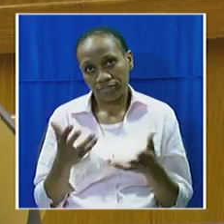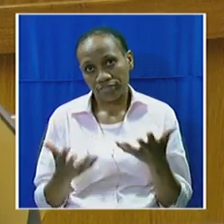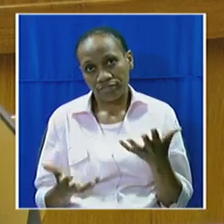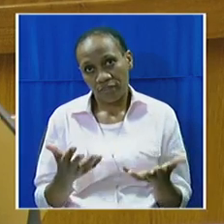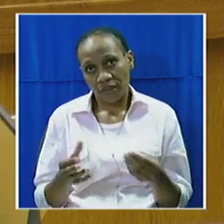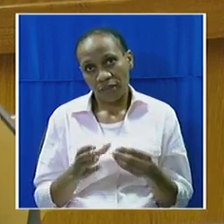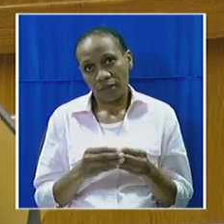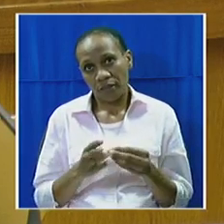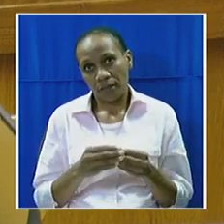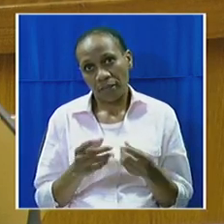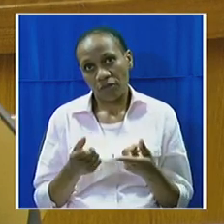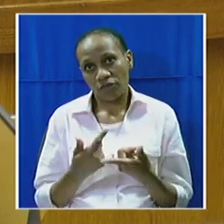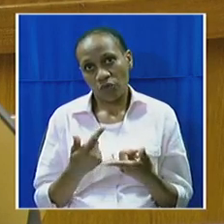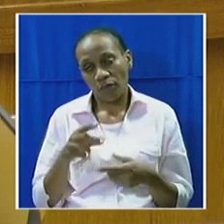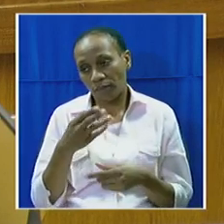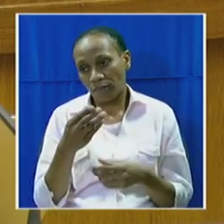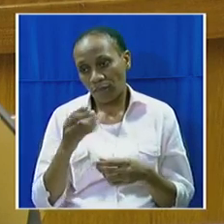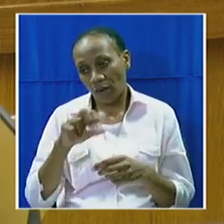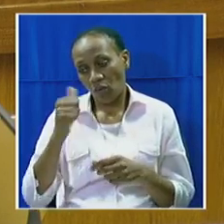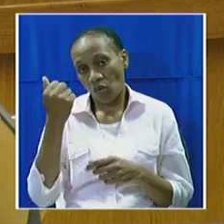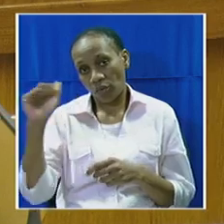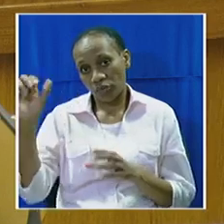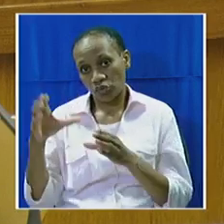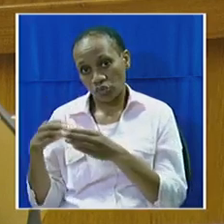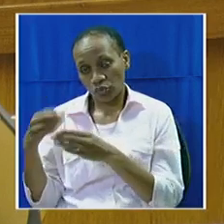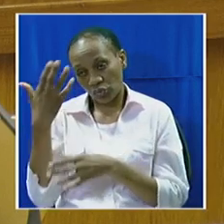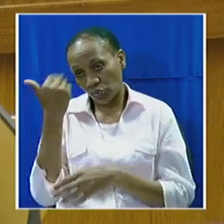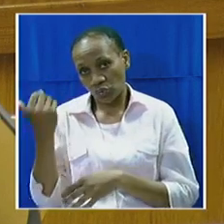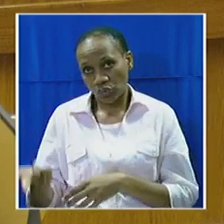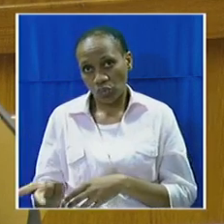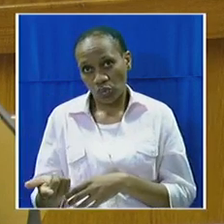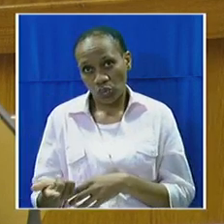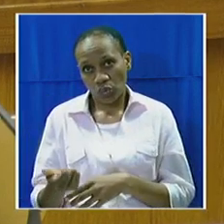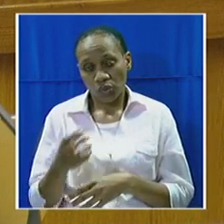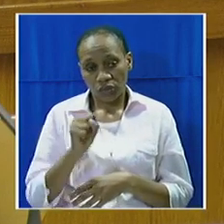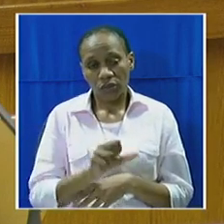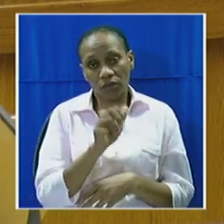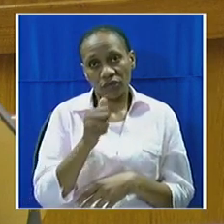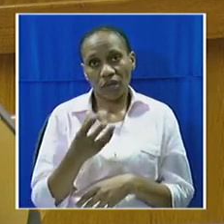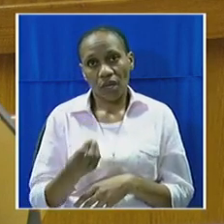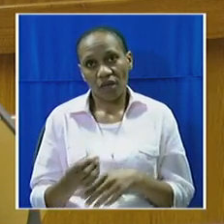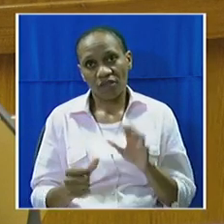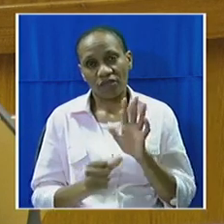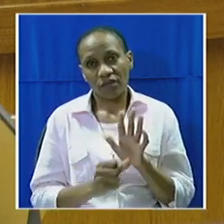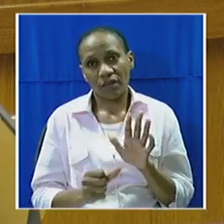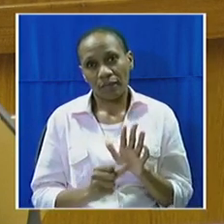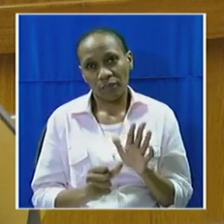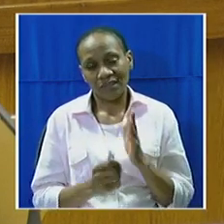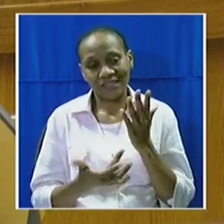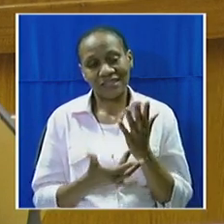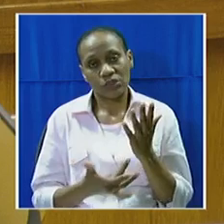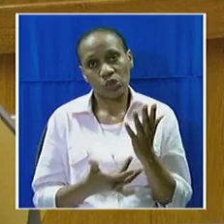honorable members from the opposition is not aware that we have a very much important high-tech